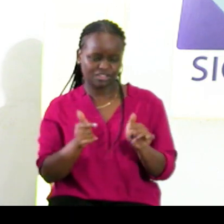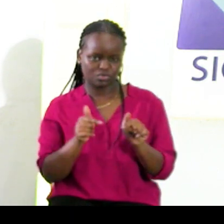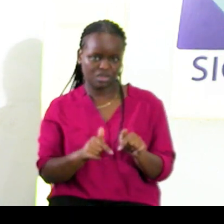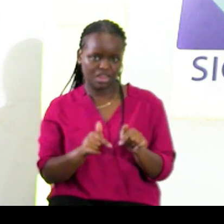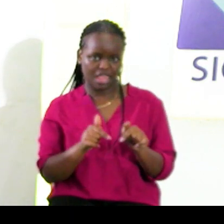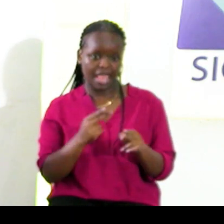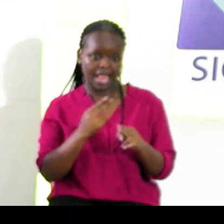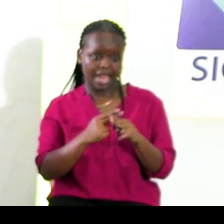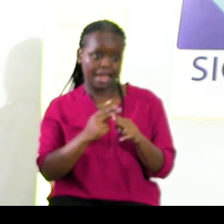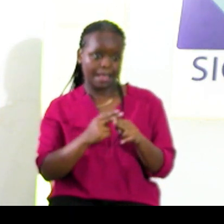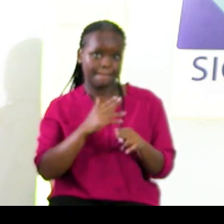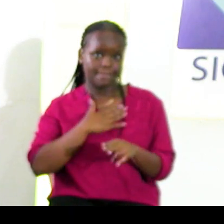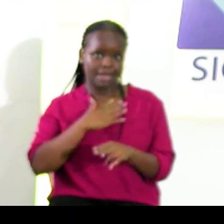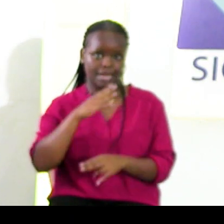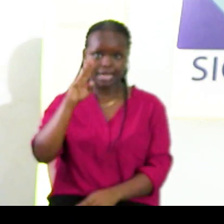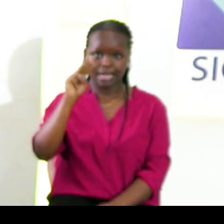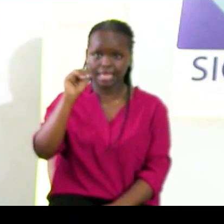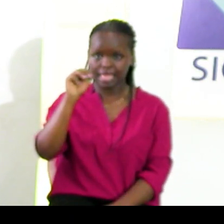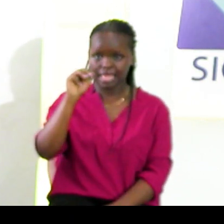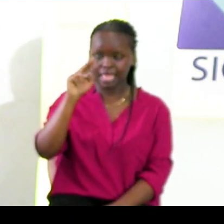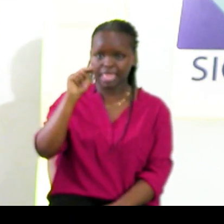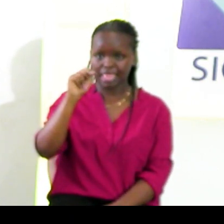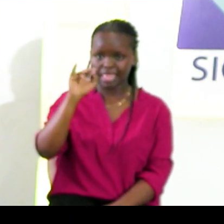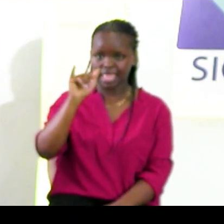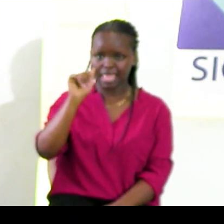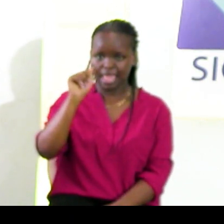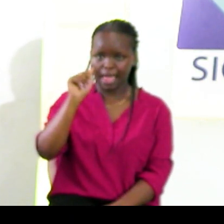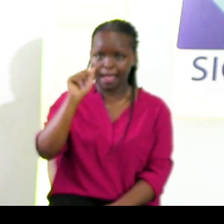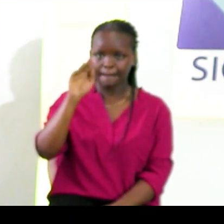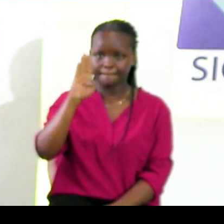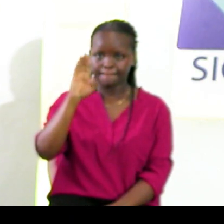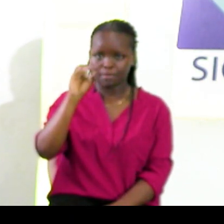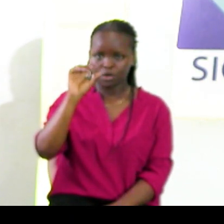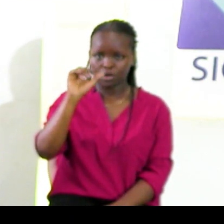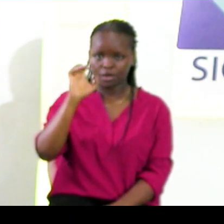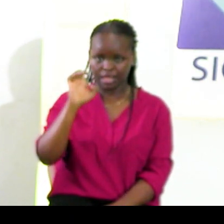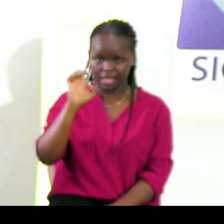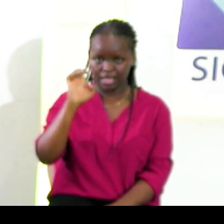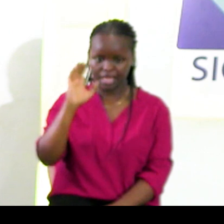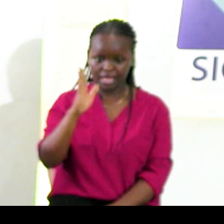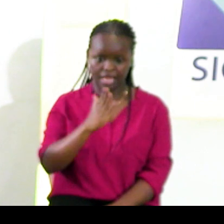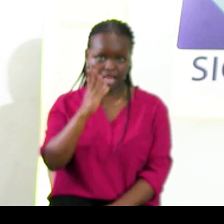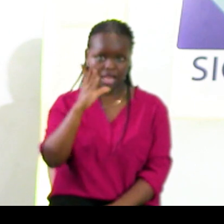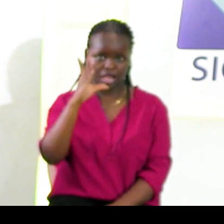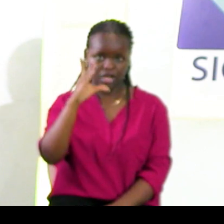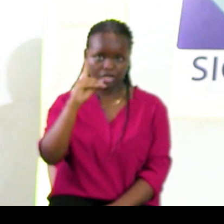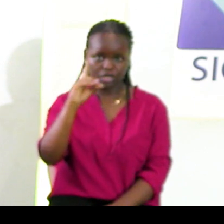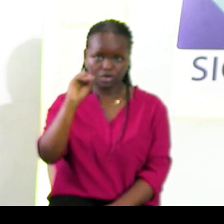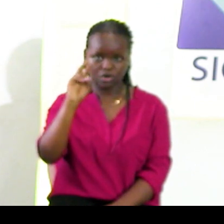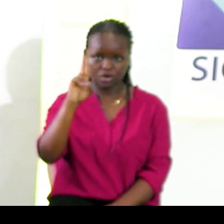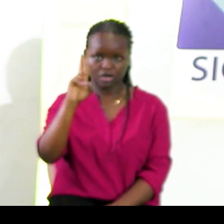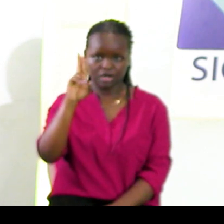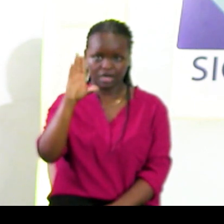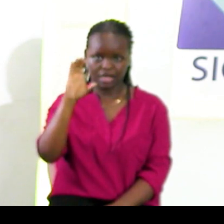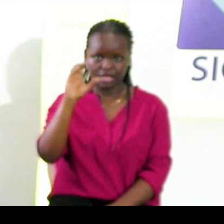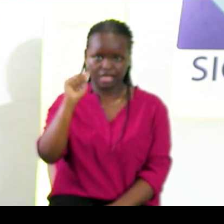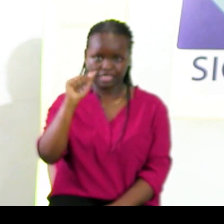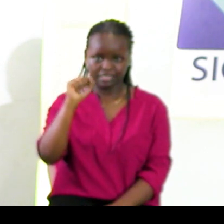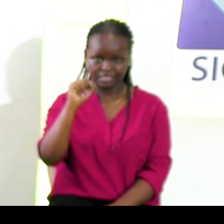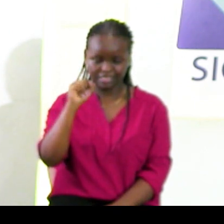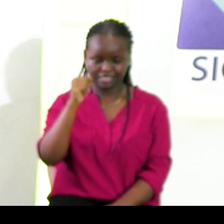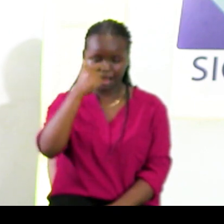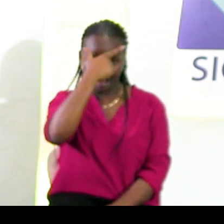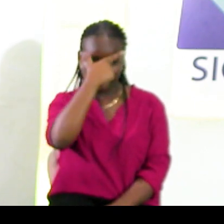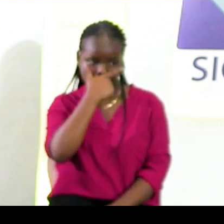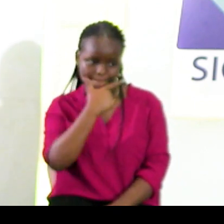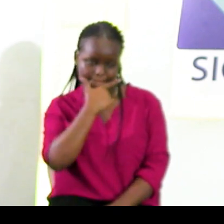and my name is Nyaboy Dorcas. I am a visually impaired online entrepreneur, and I